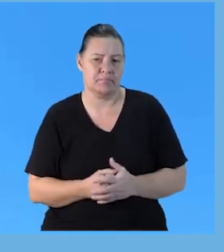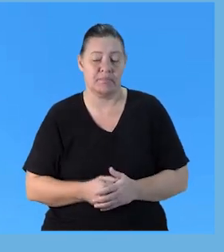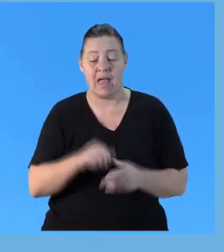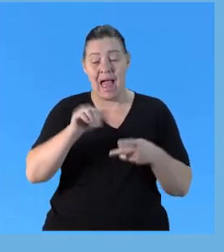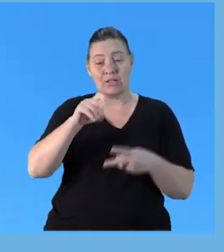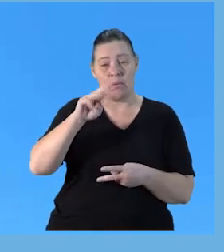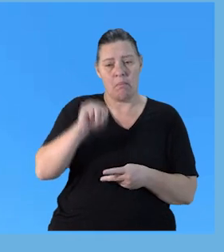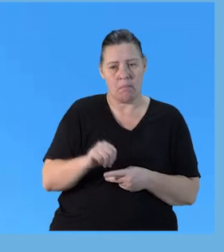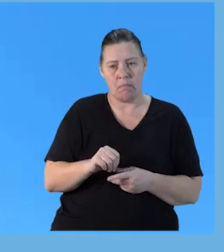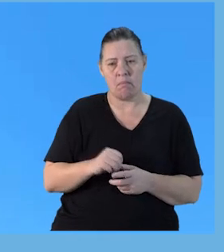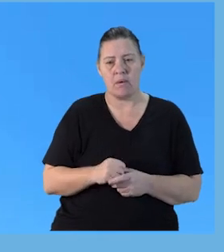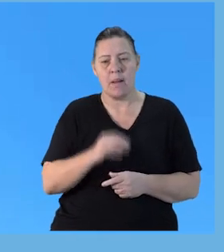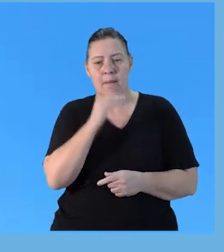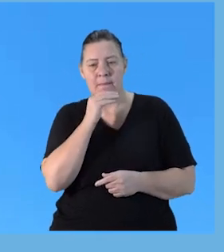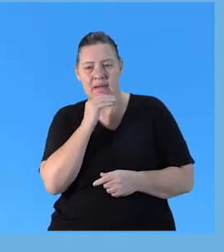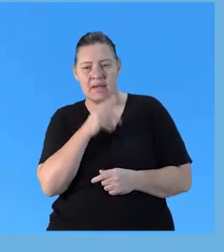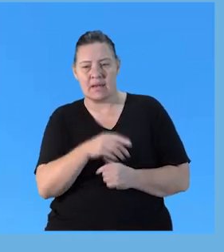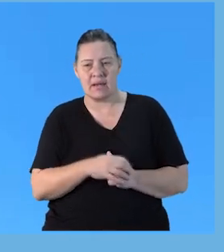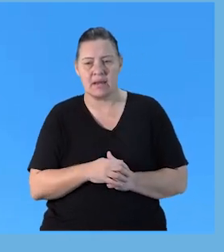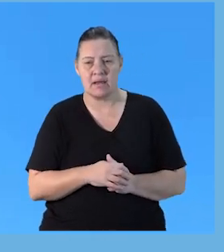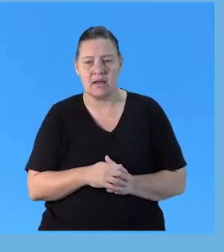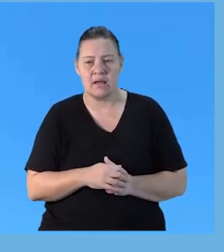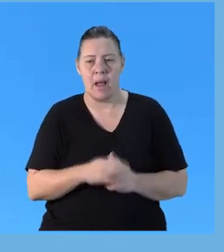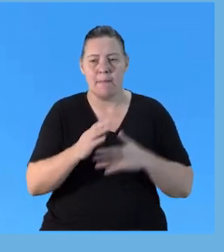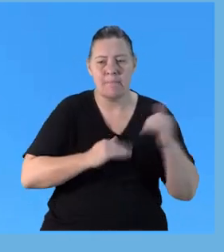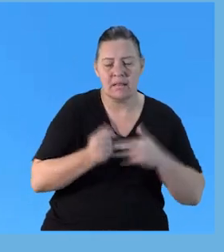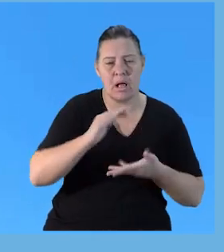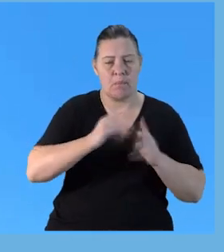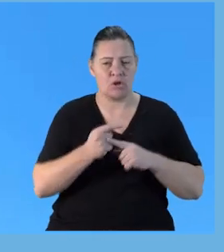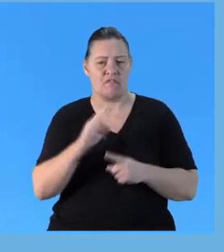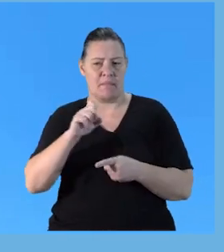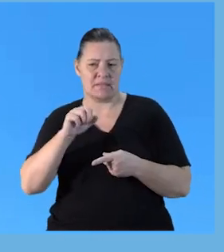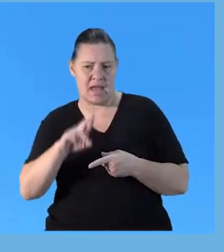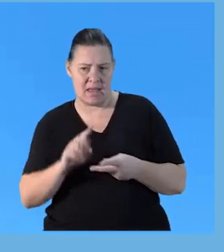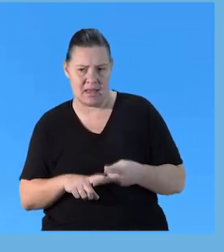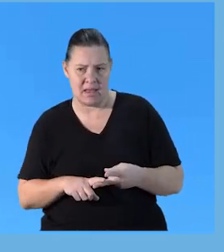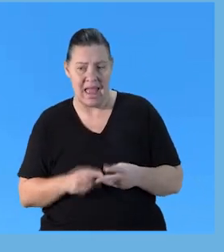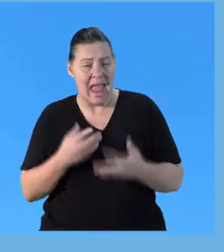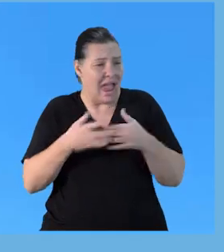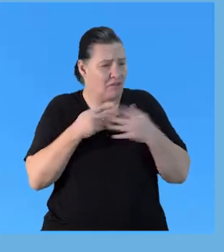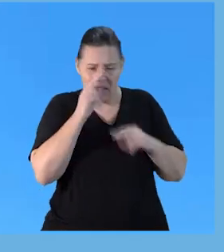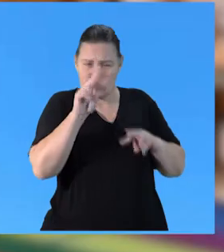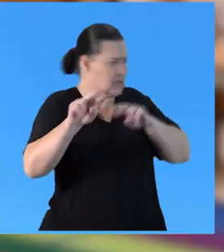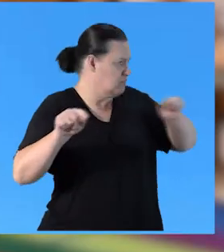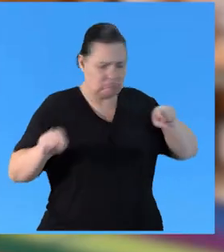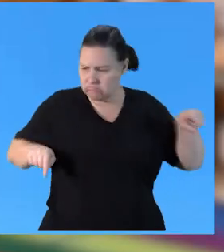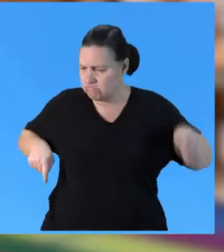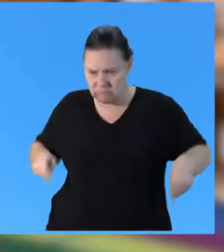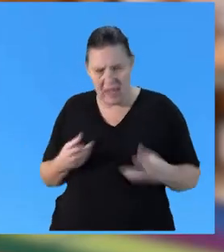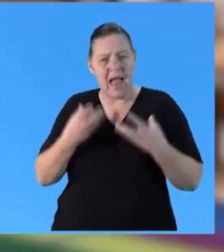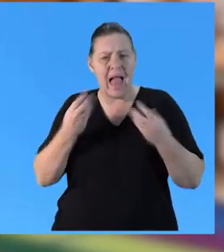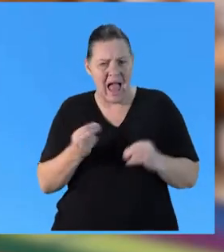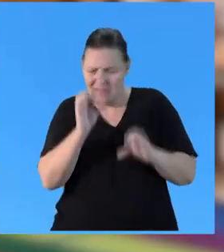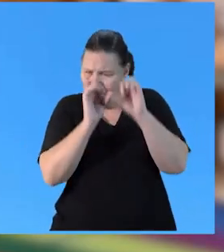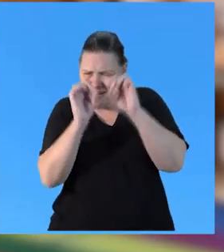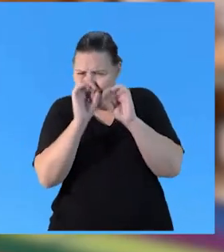So now, the next one says a resistor. We need to draw a symbol for a resistor. We need to know or remember that a resistor can be drawn